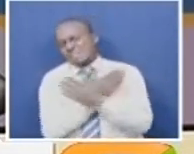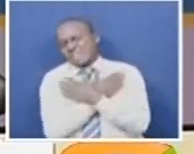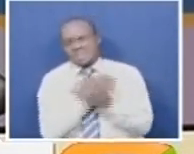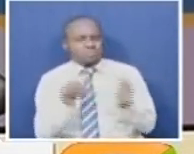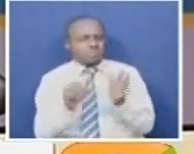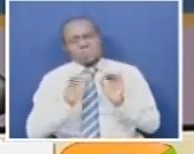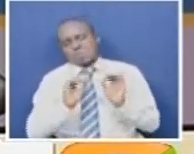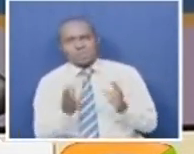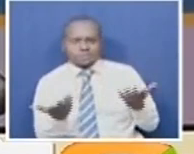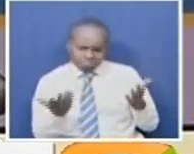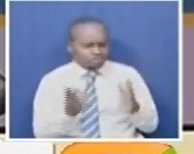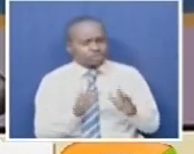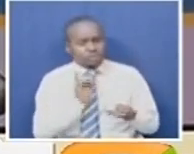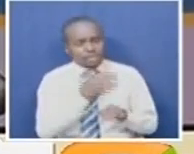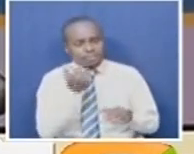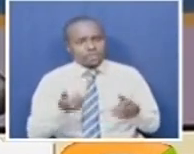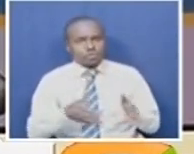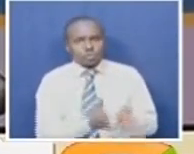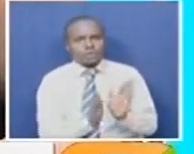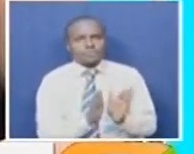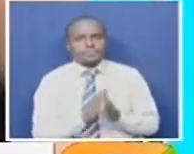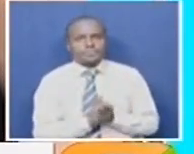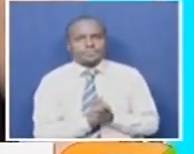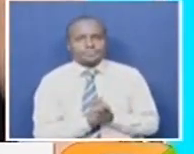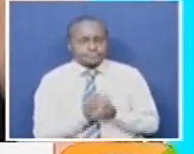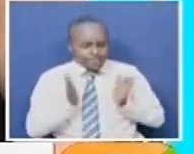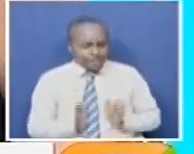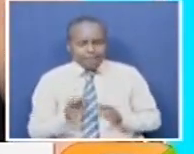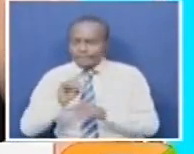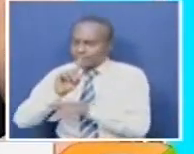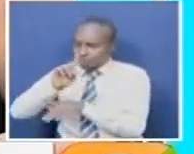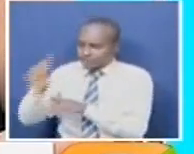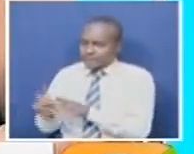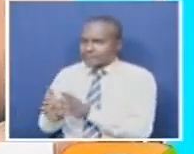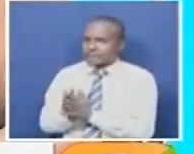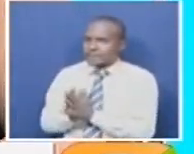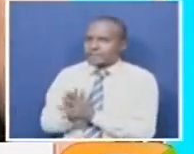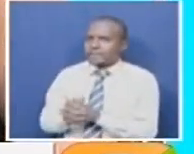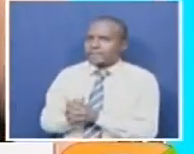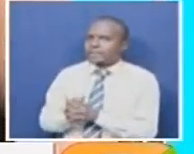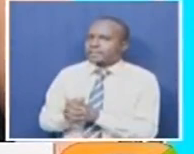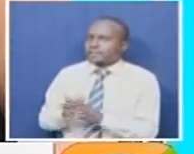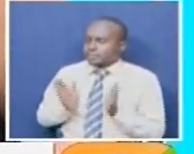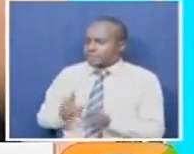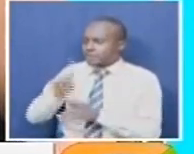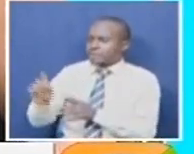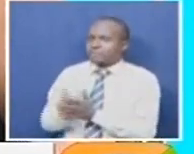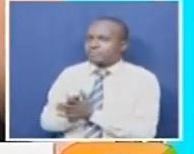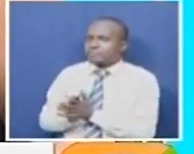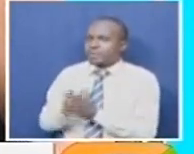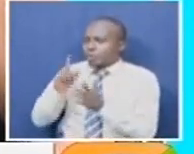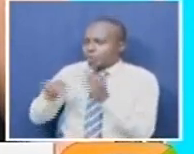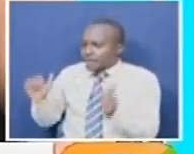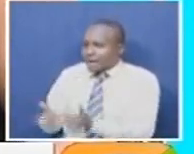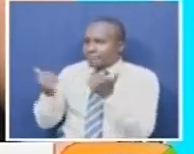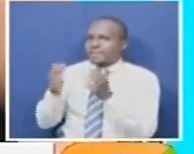shouldn't. So that's the best way to go. Yeah. Somebody is asking, before we take tweets, Dr. Kizzie, somebody is asking, so what happens if